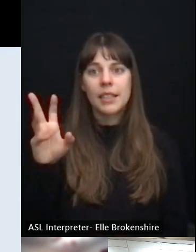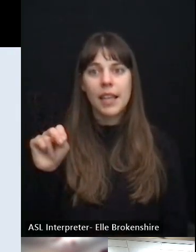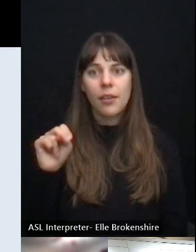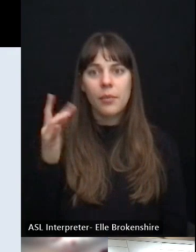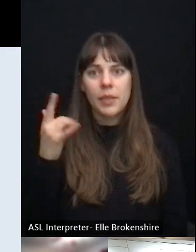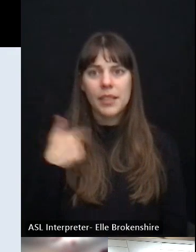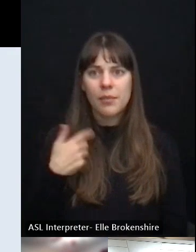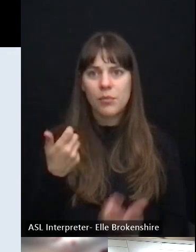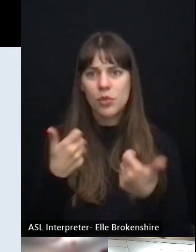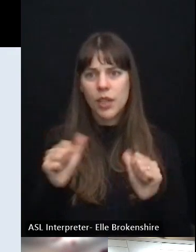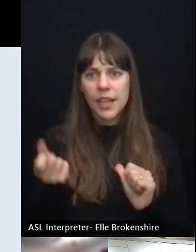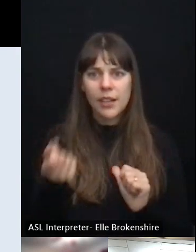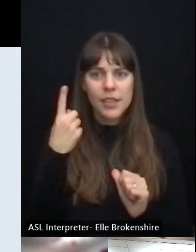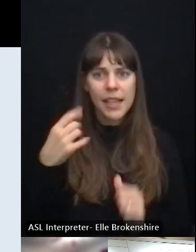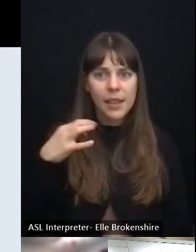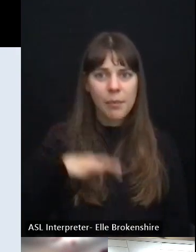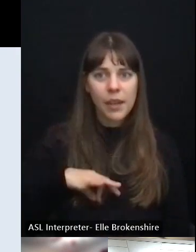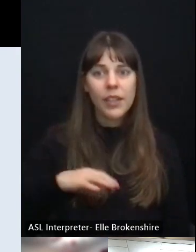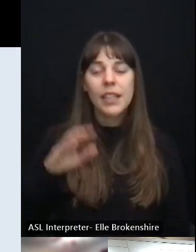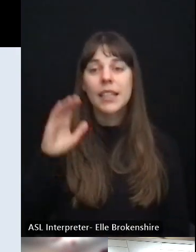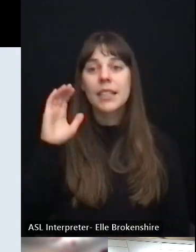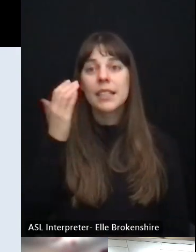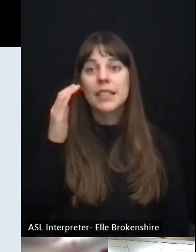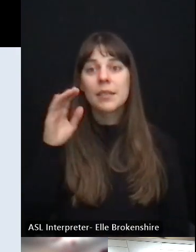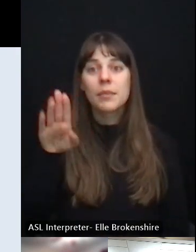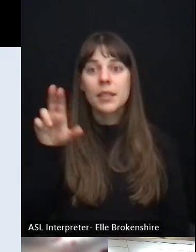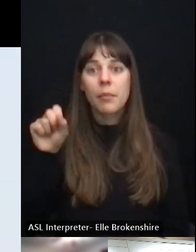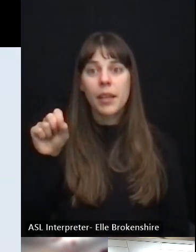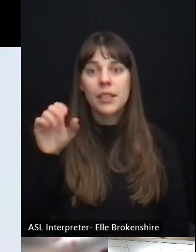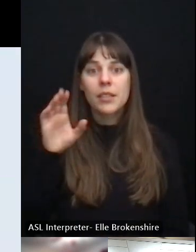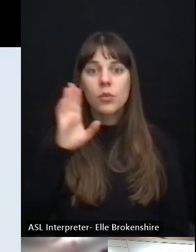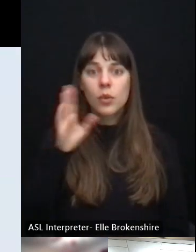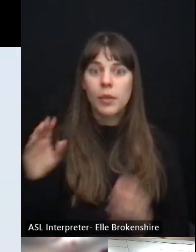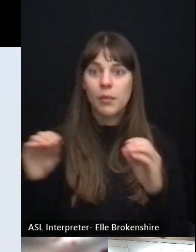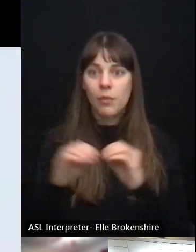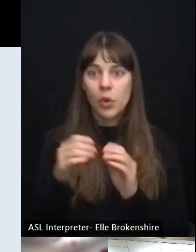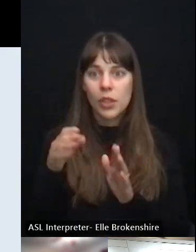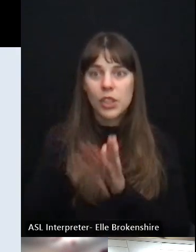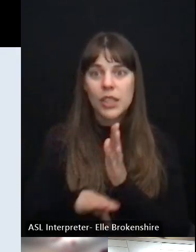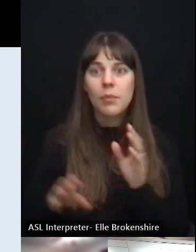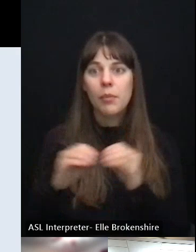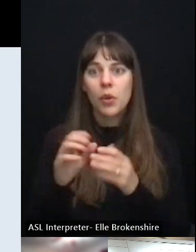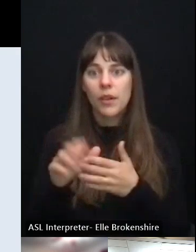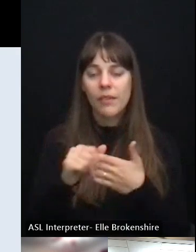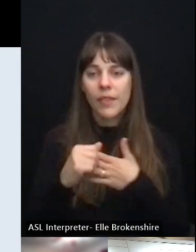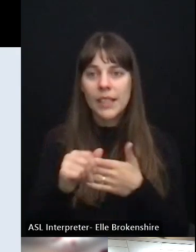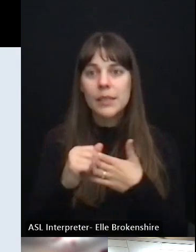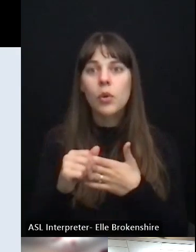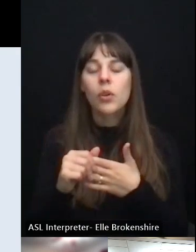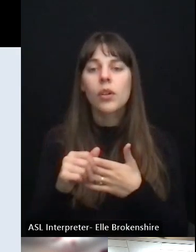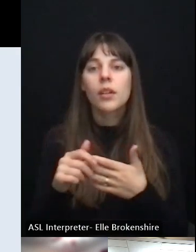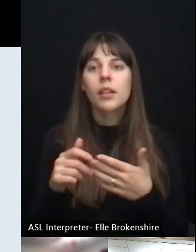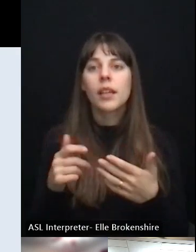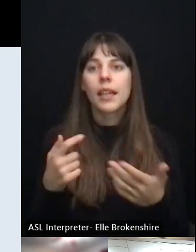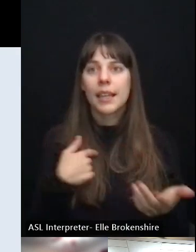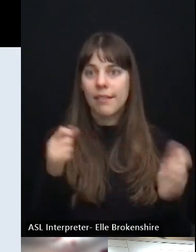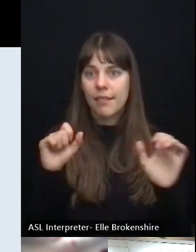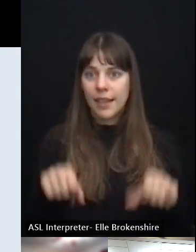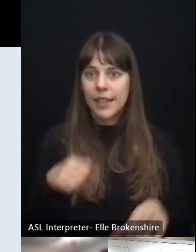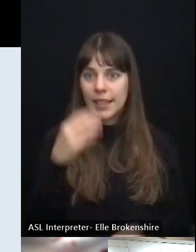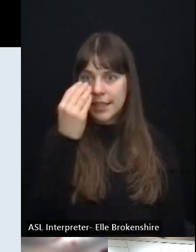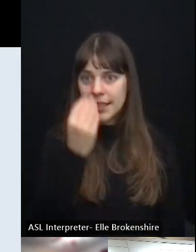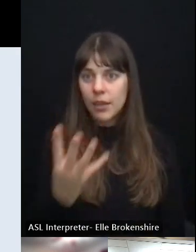seems to me that buses would be very much cheaper and more flexible. And I can tell